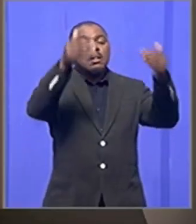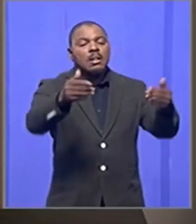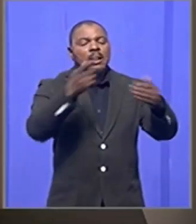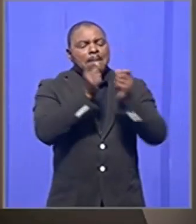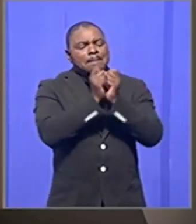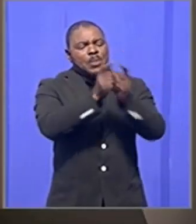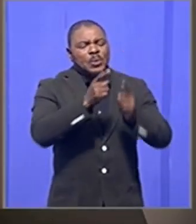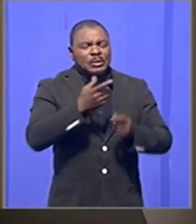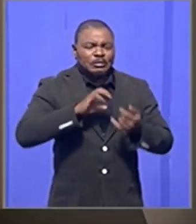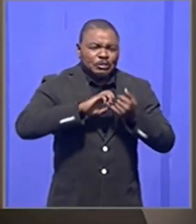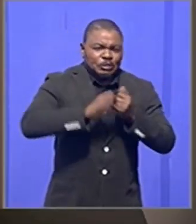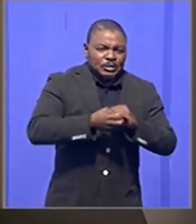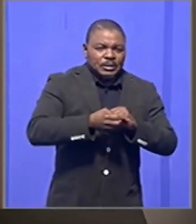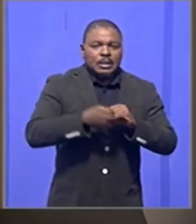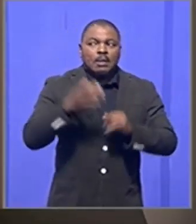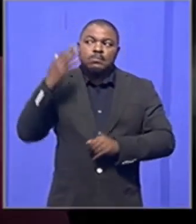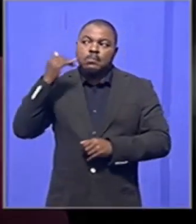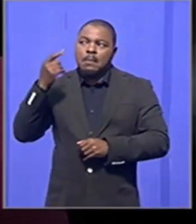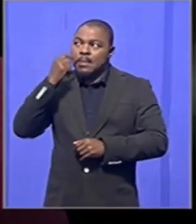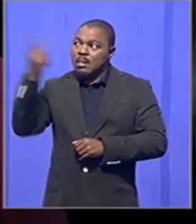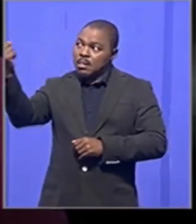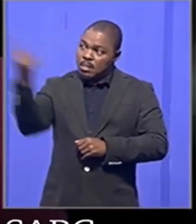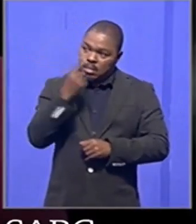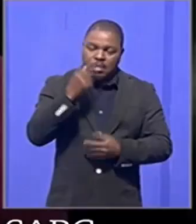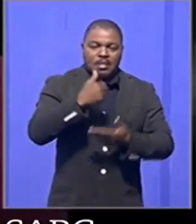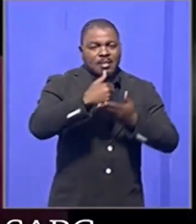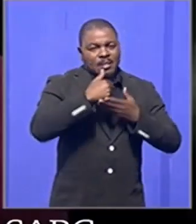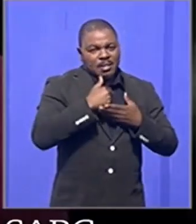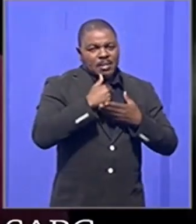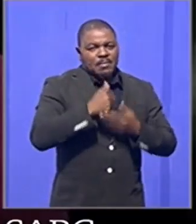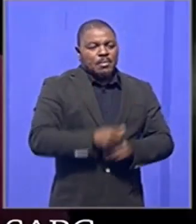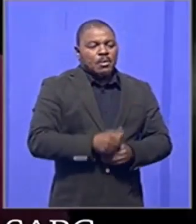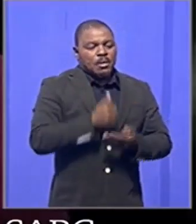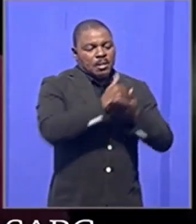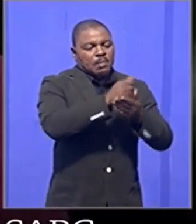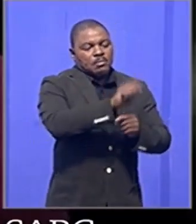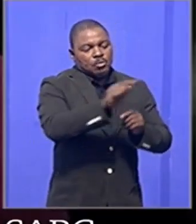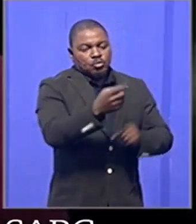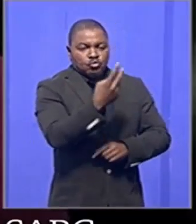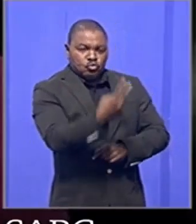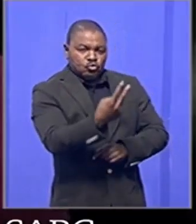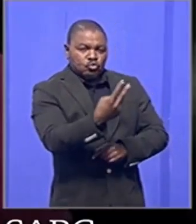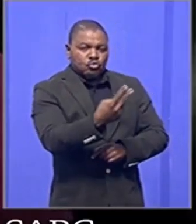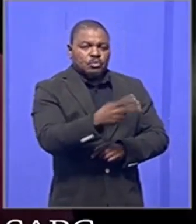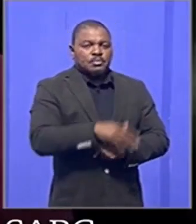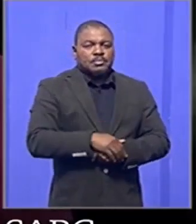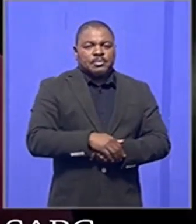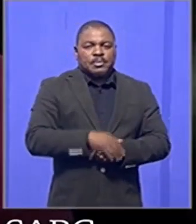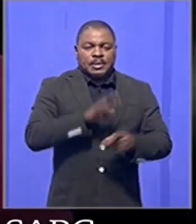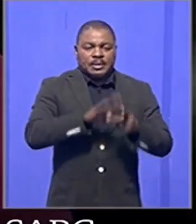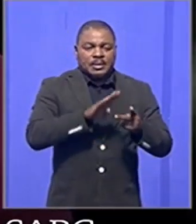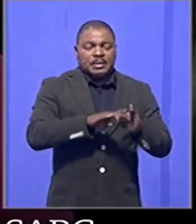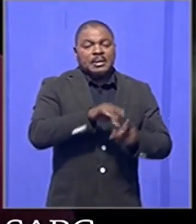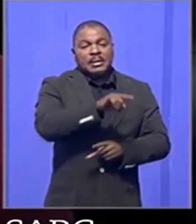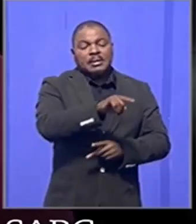and a white man came and helped me and took out those 2. And then the boy in ICU